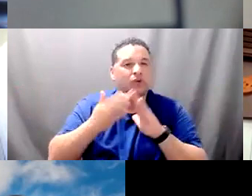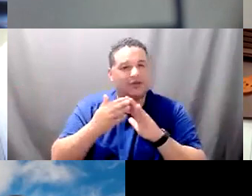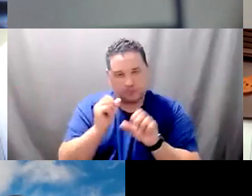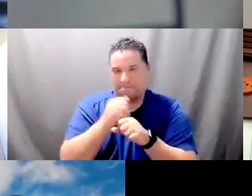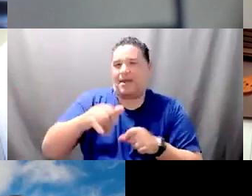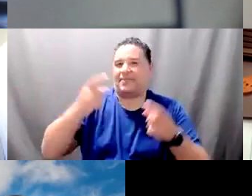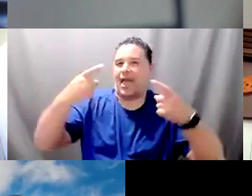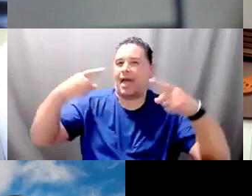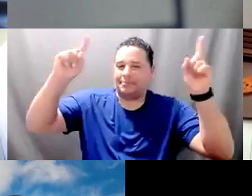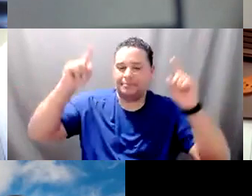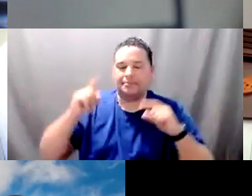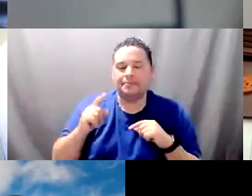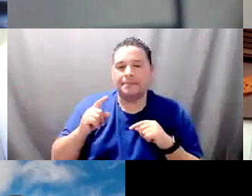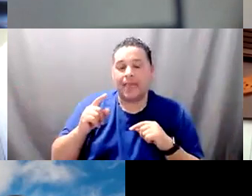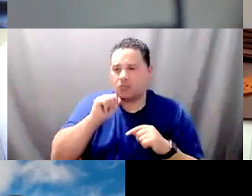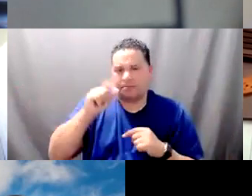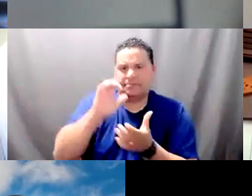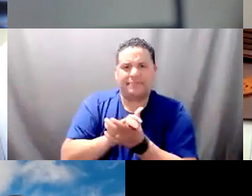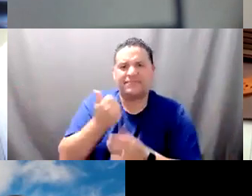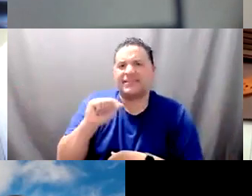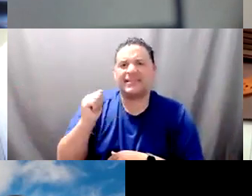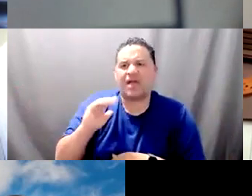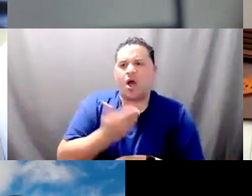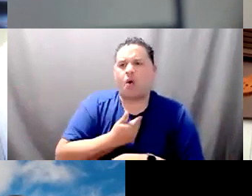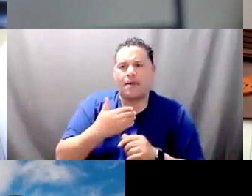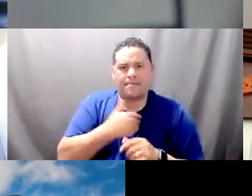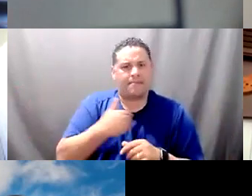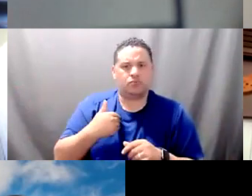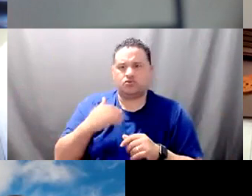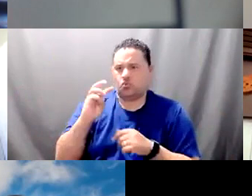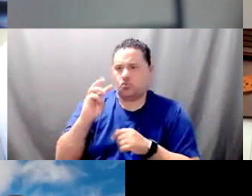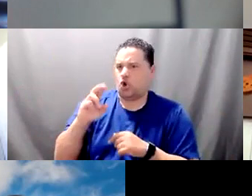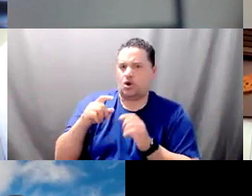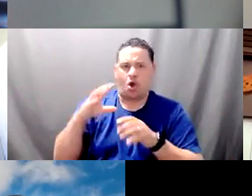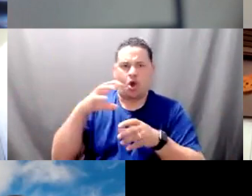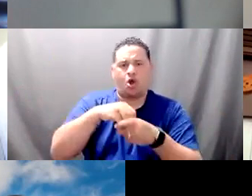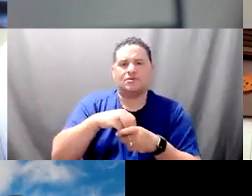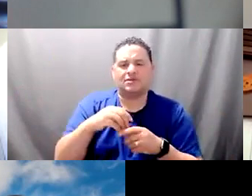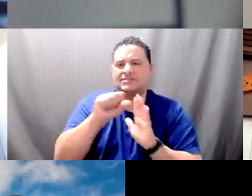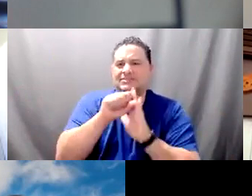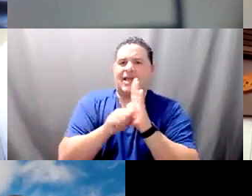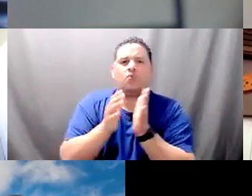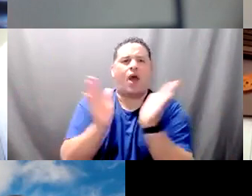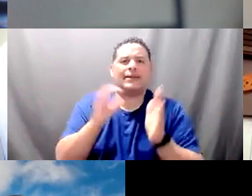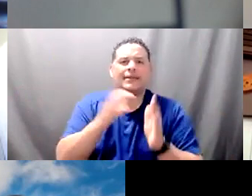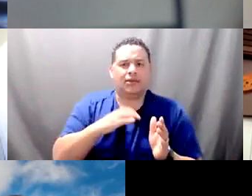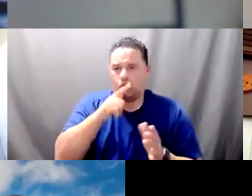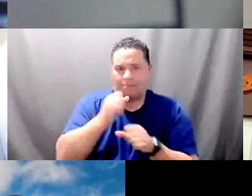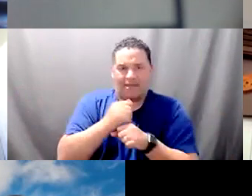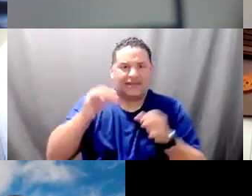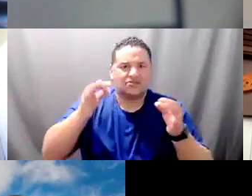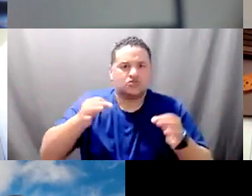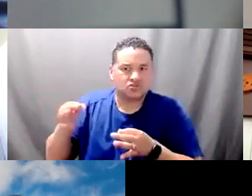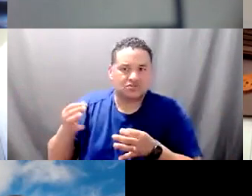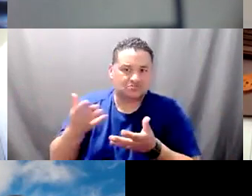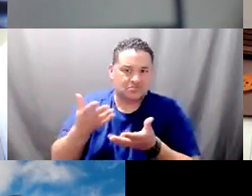not believe any of our members were reflected on the statewide committee that made the decisions, but we